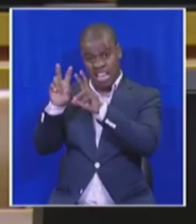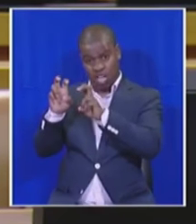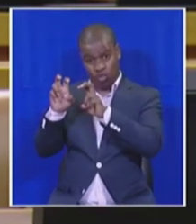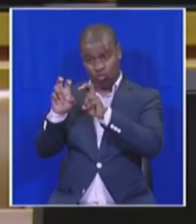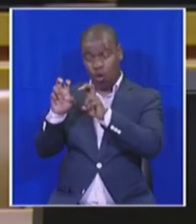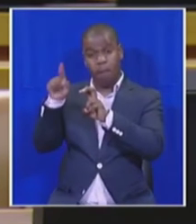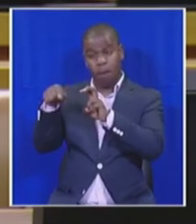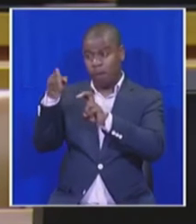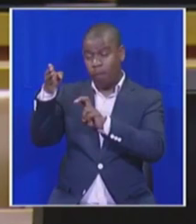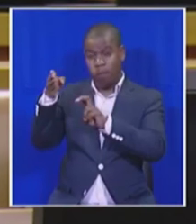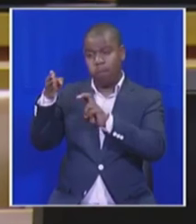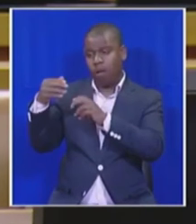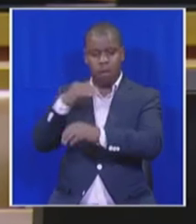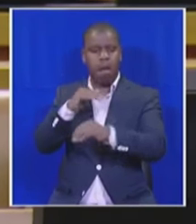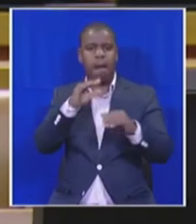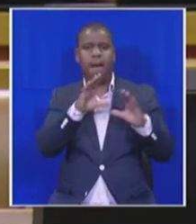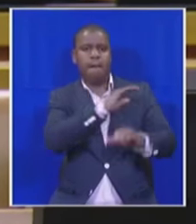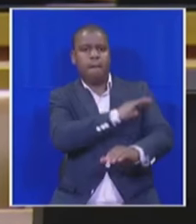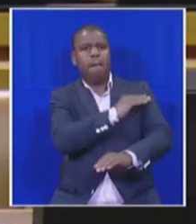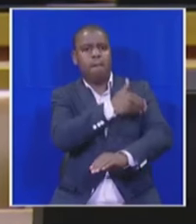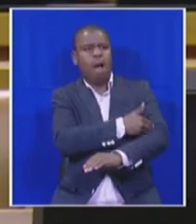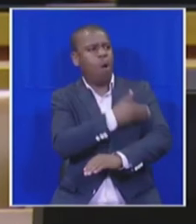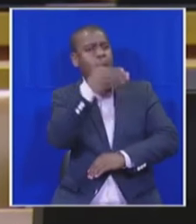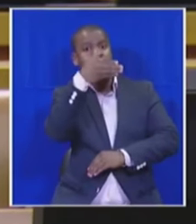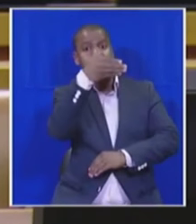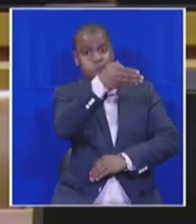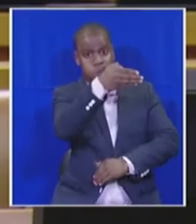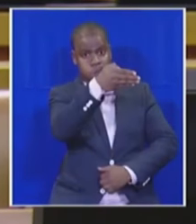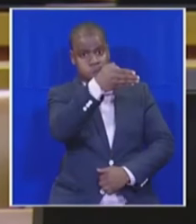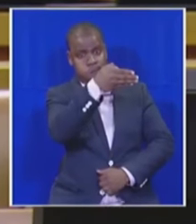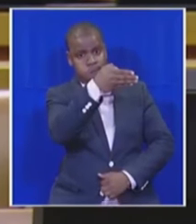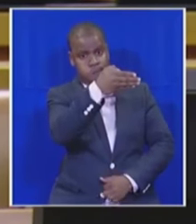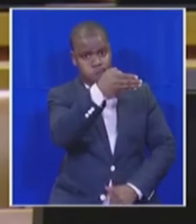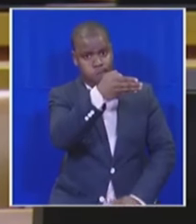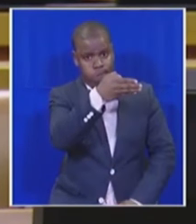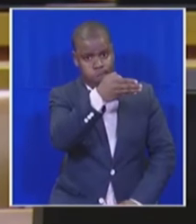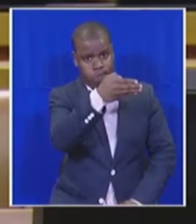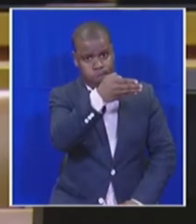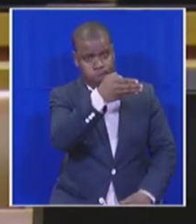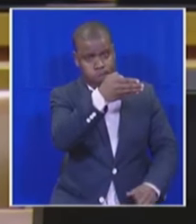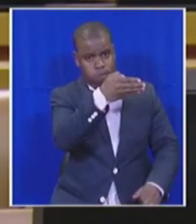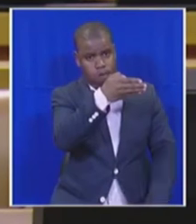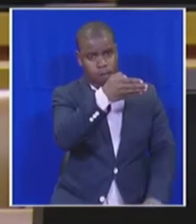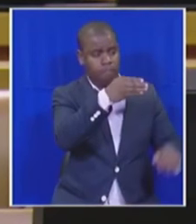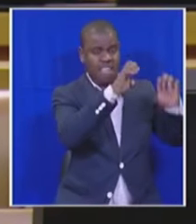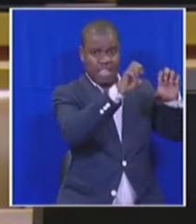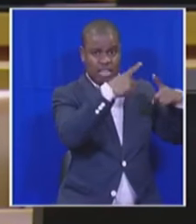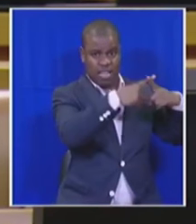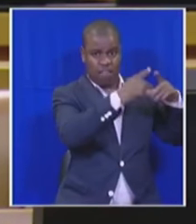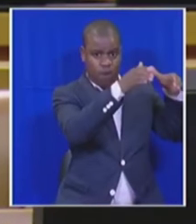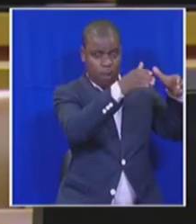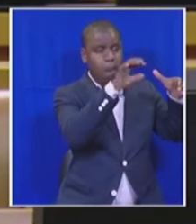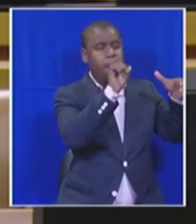Meinir has no jurisdiction to ask the Minister of Mineral Resources whether he would resign.